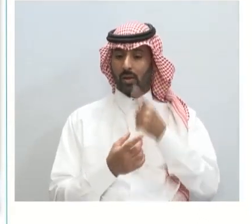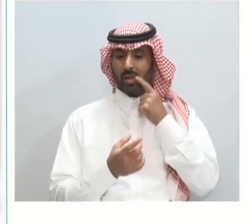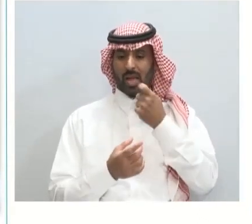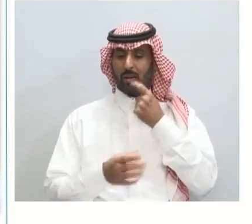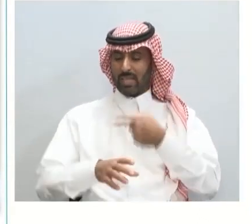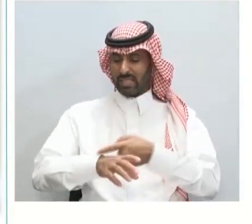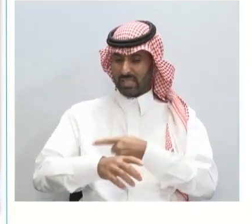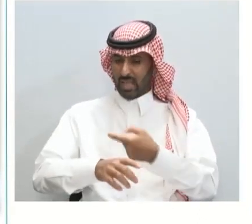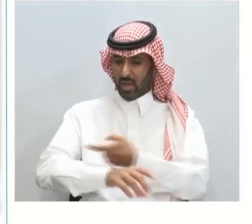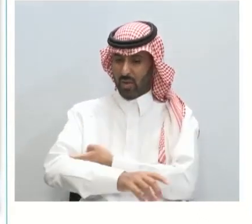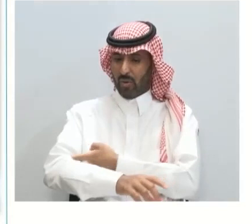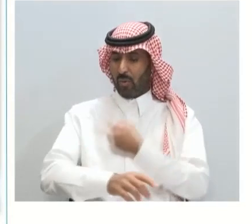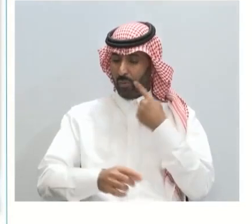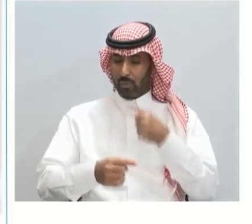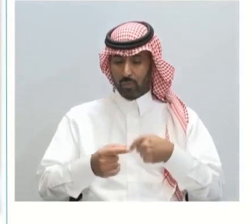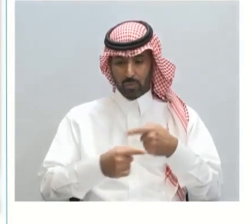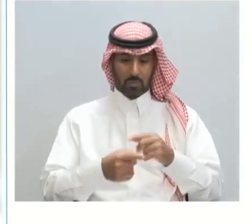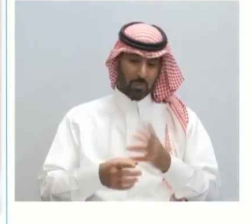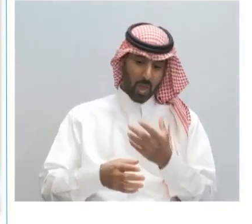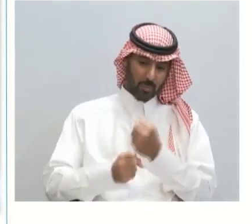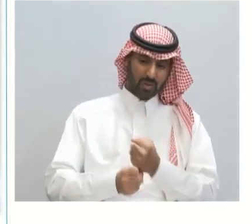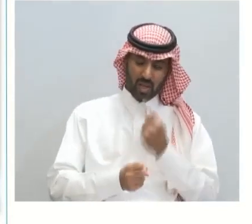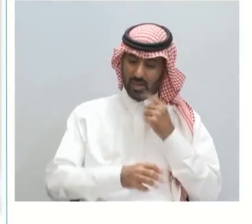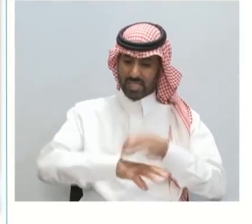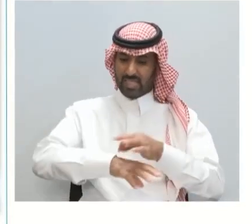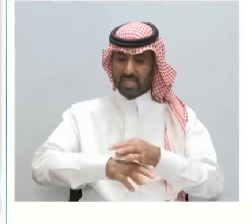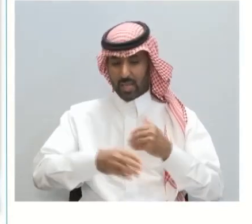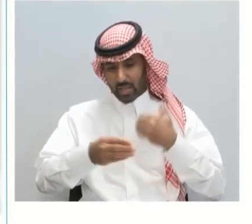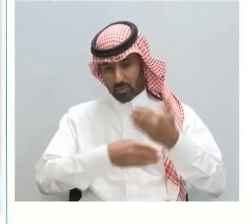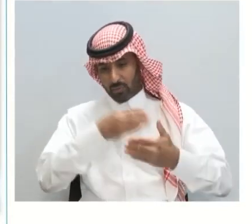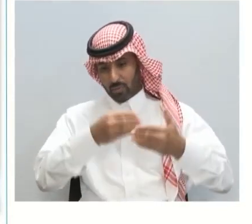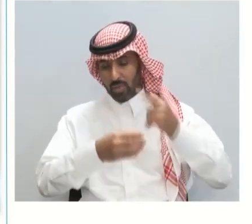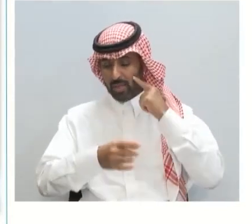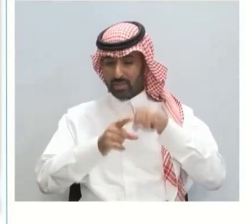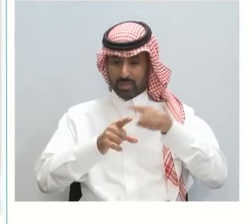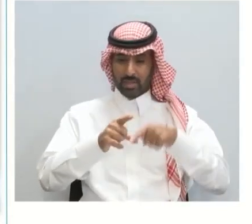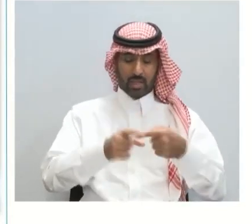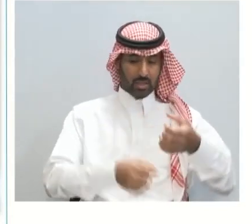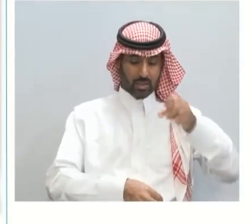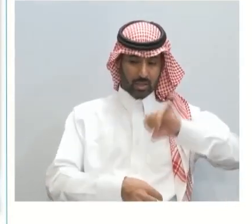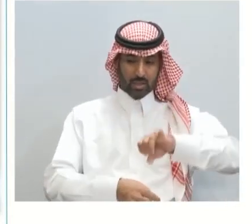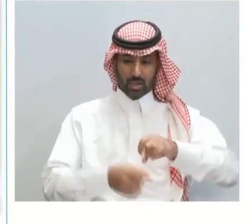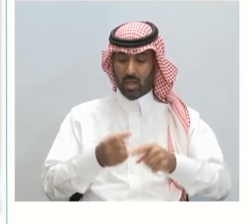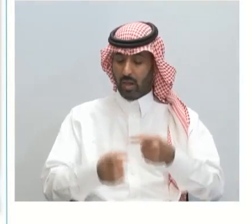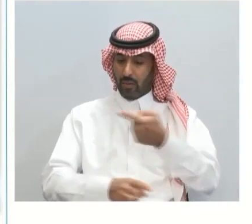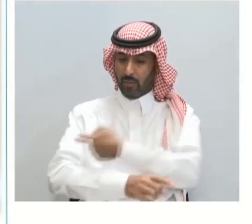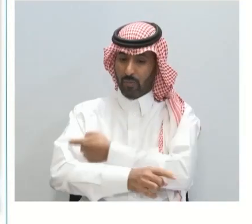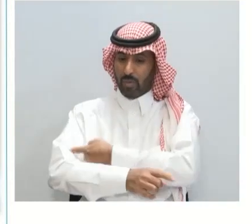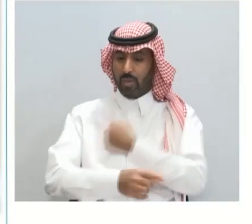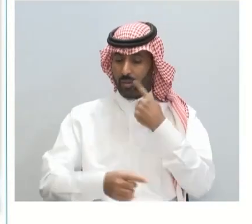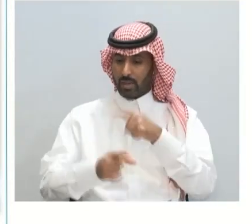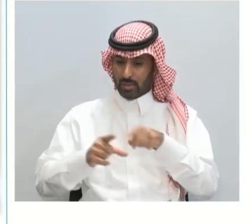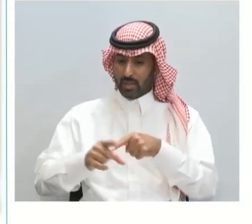can predict diseases you may develop in the future? This is possible through genetic testing, testing that analyzes the